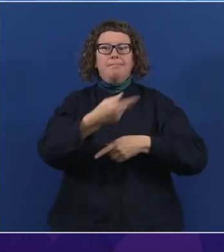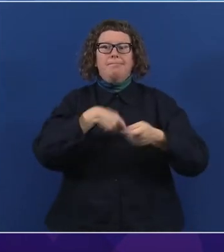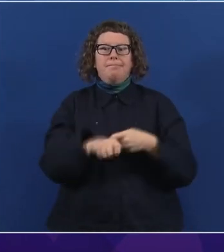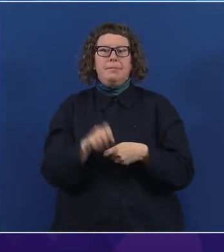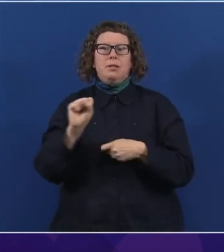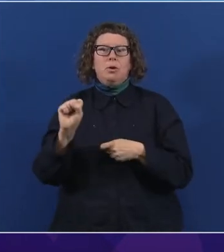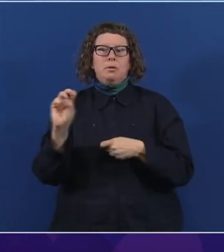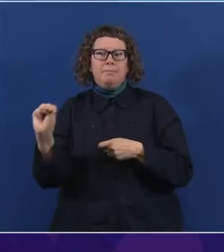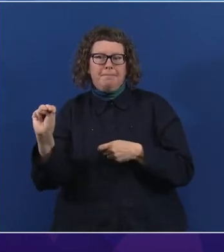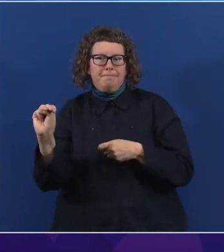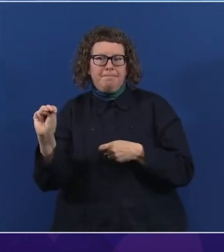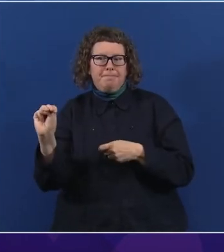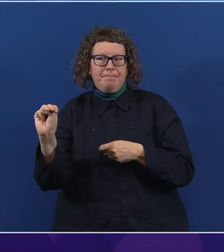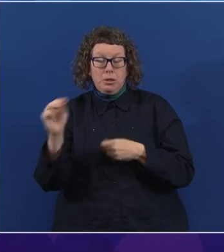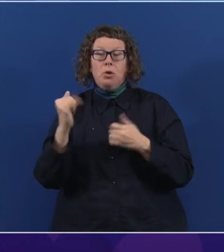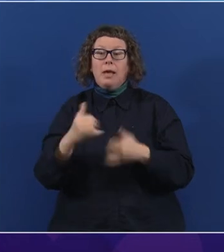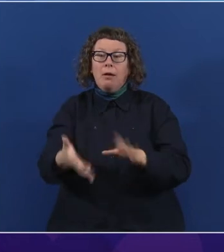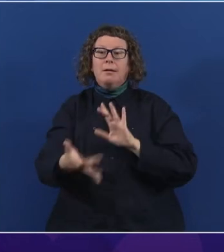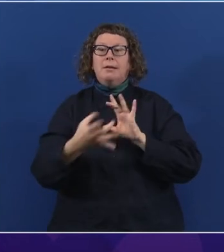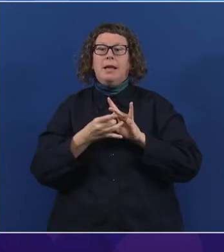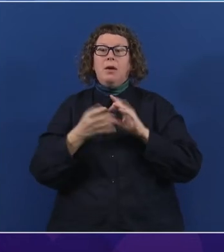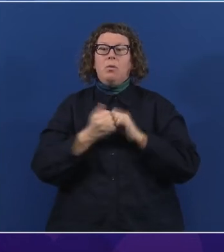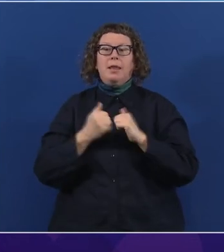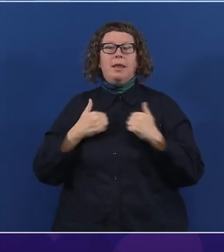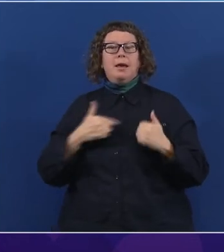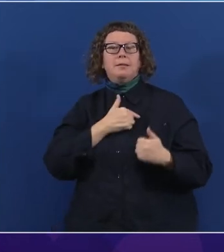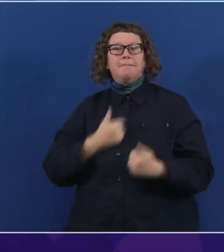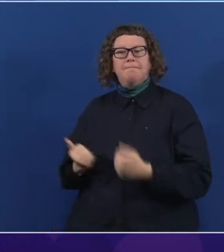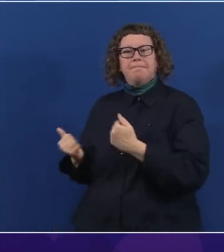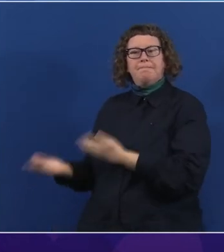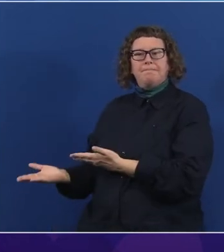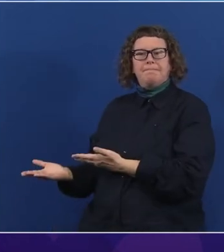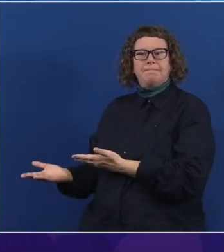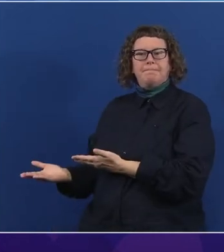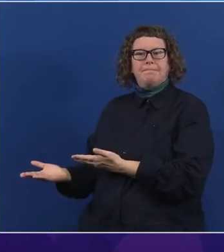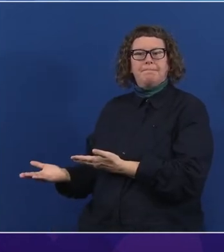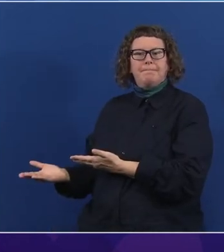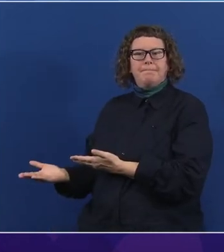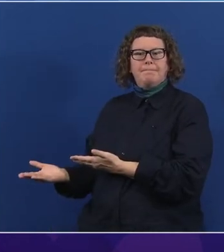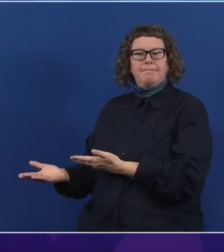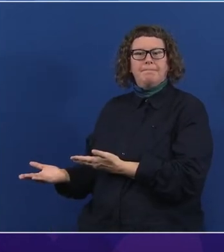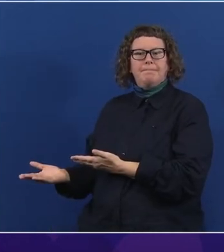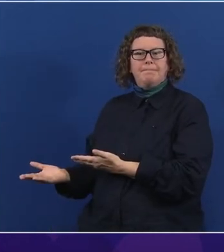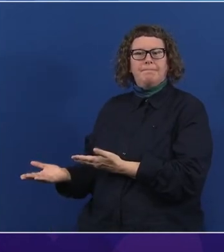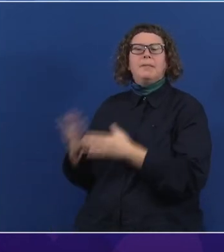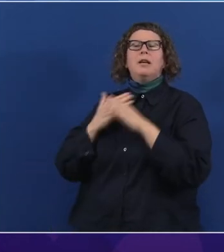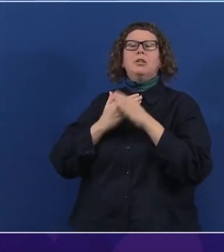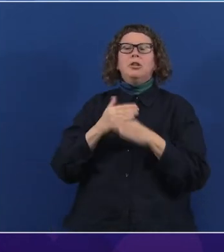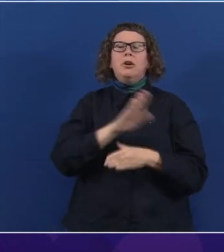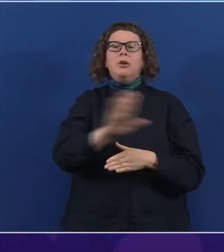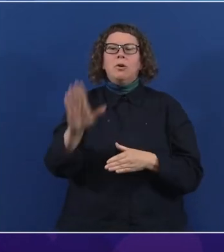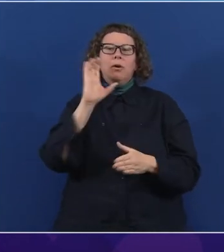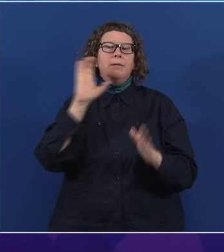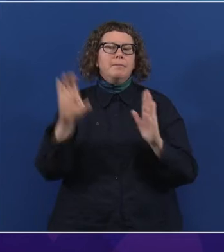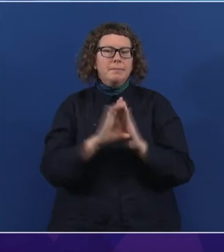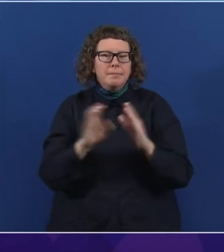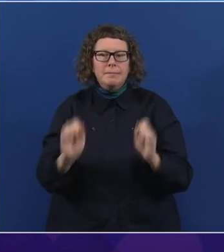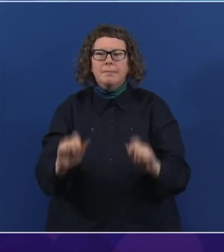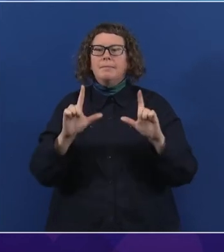on social media. So please connect with us at SAIT Alumni and share your photos and videos using the